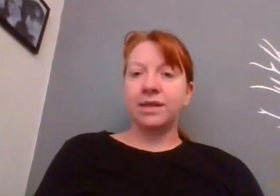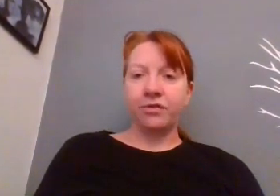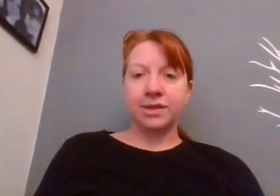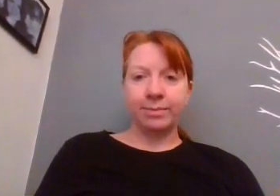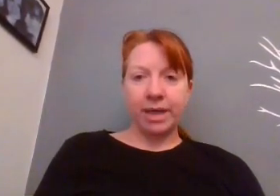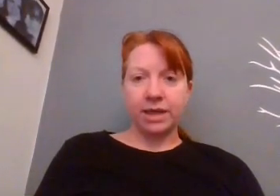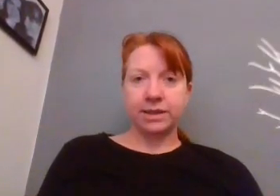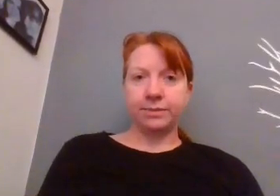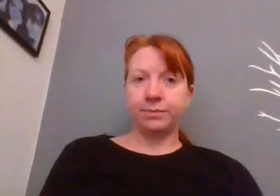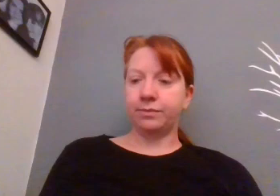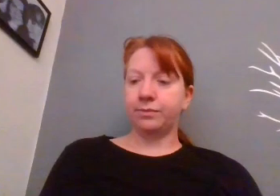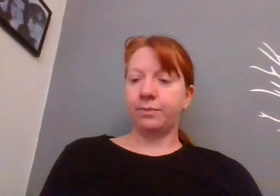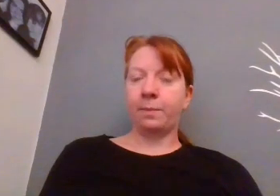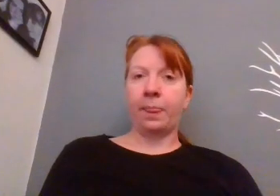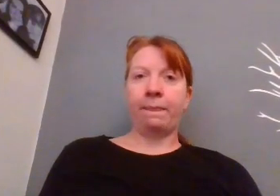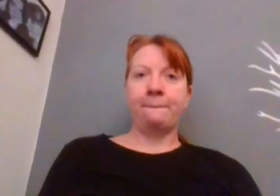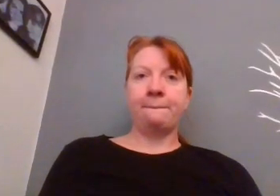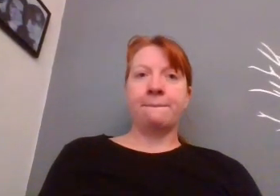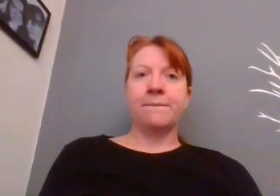moving at different speeds.